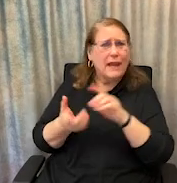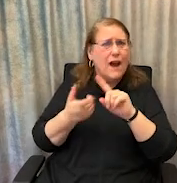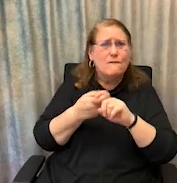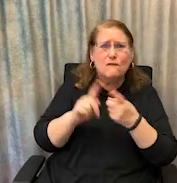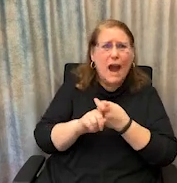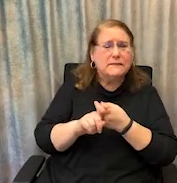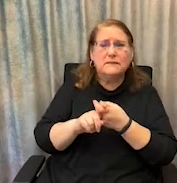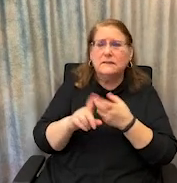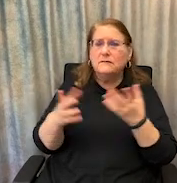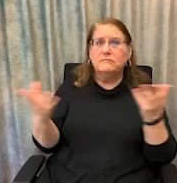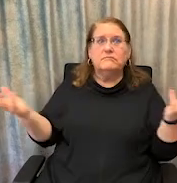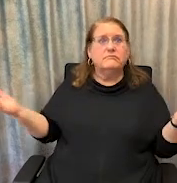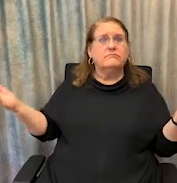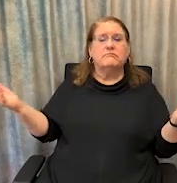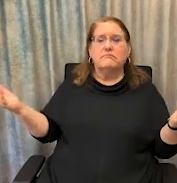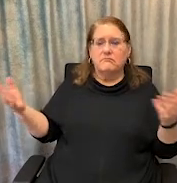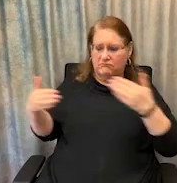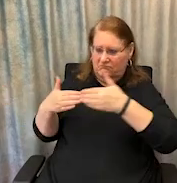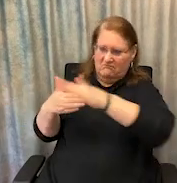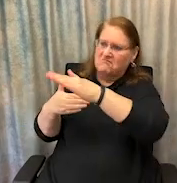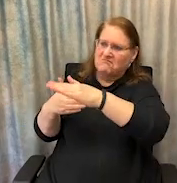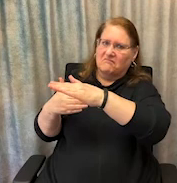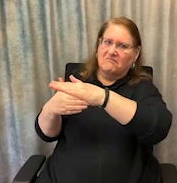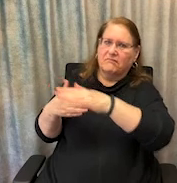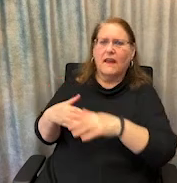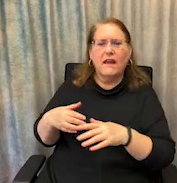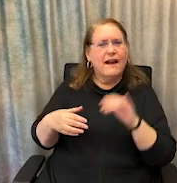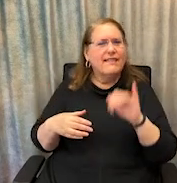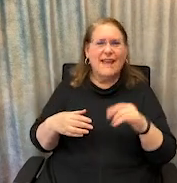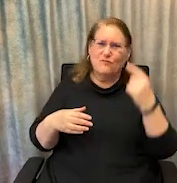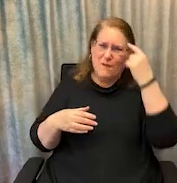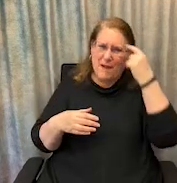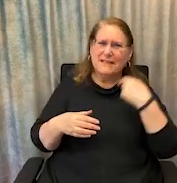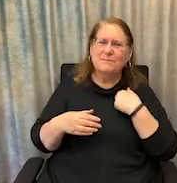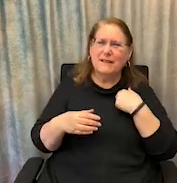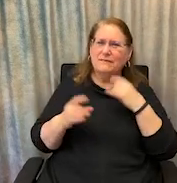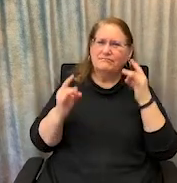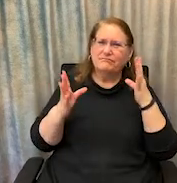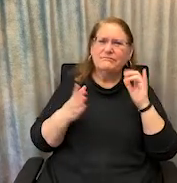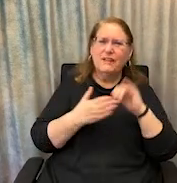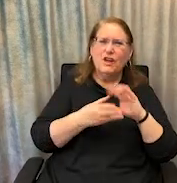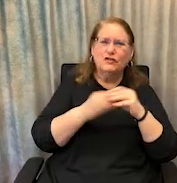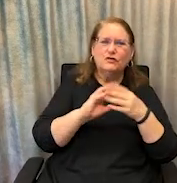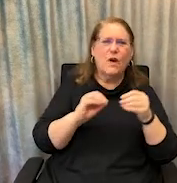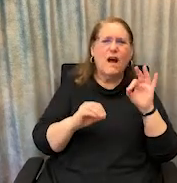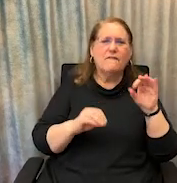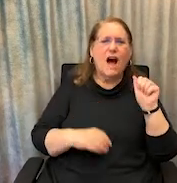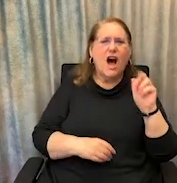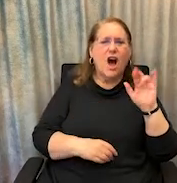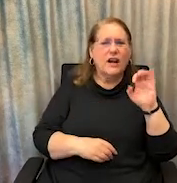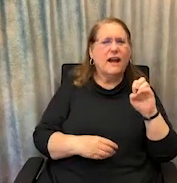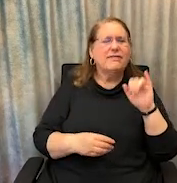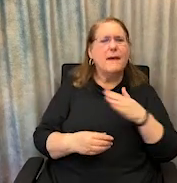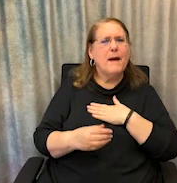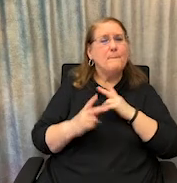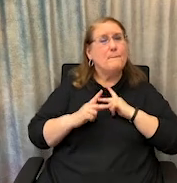friends. And so this reminded me very much of the story of Arya. This was